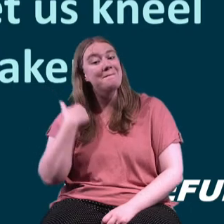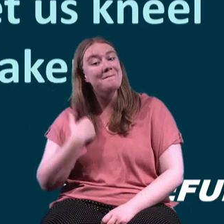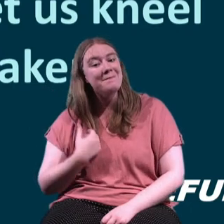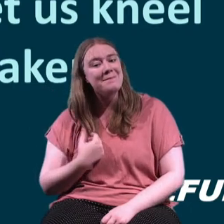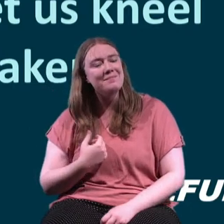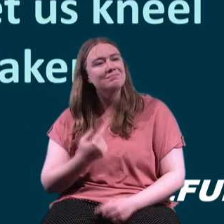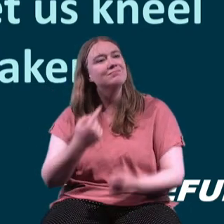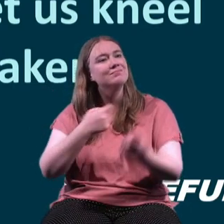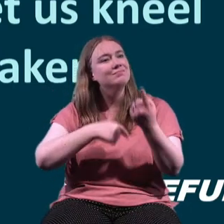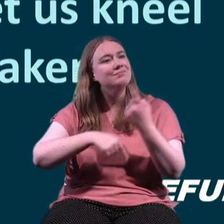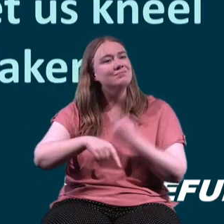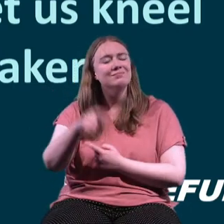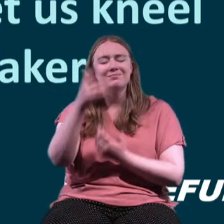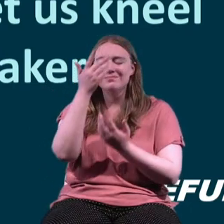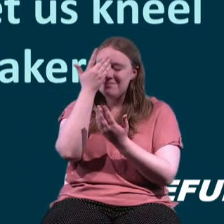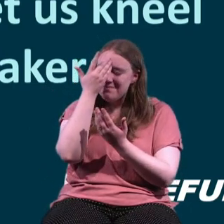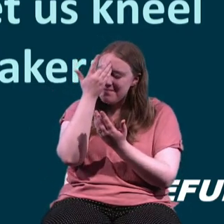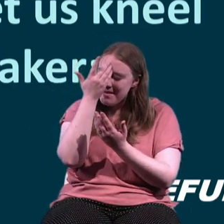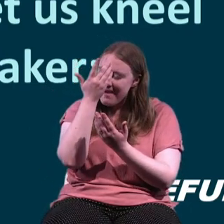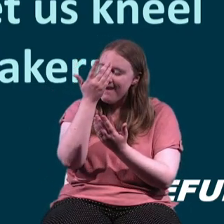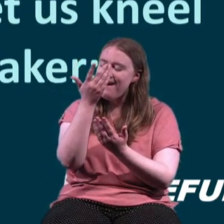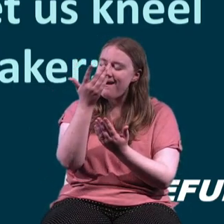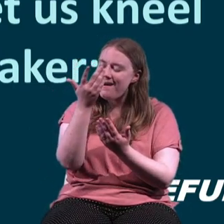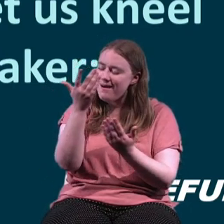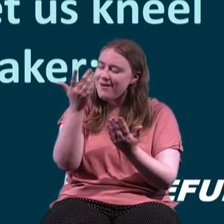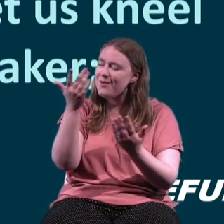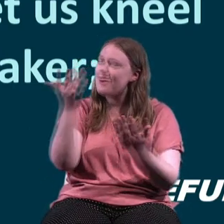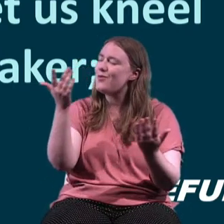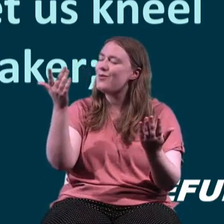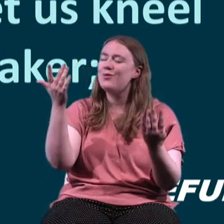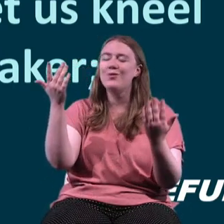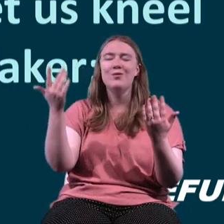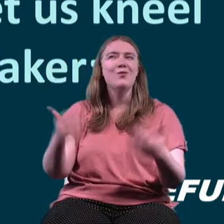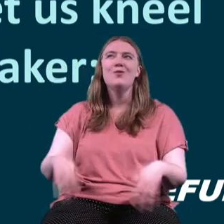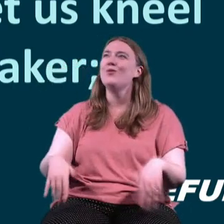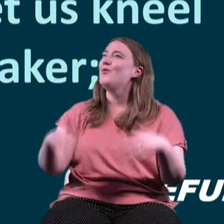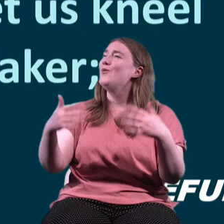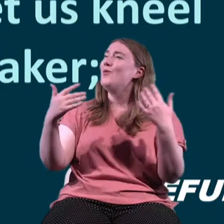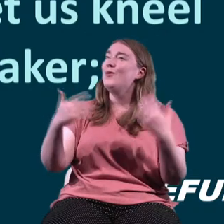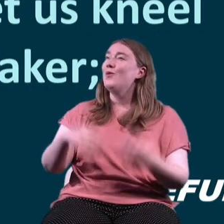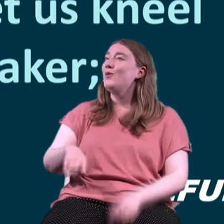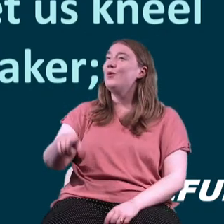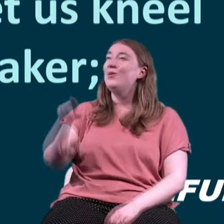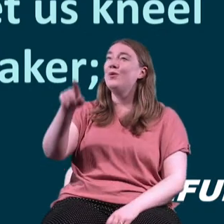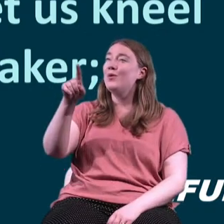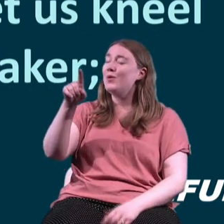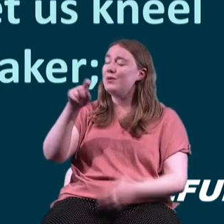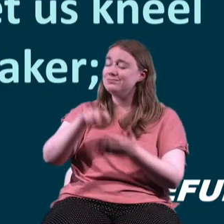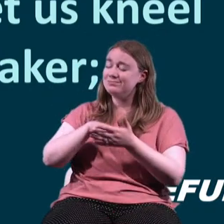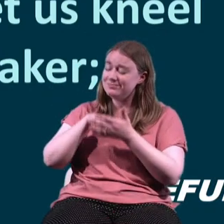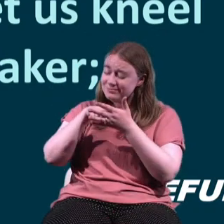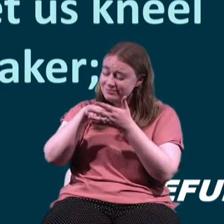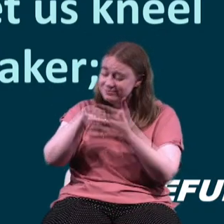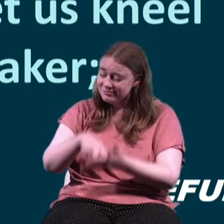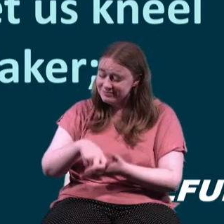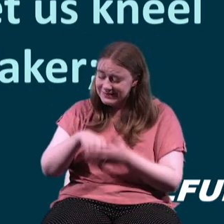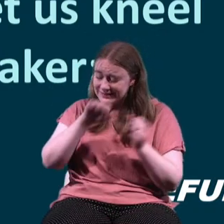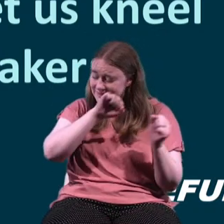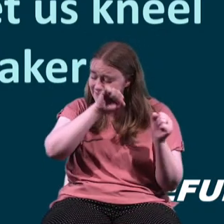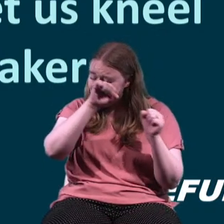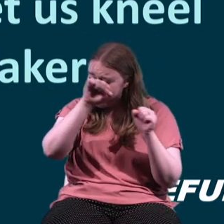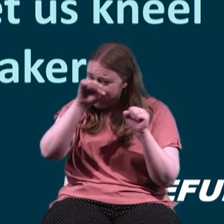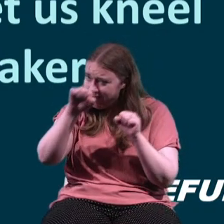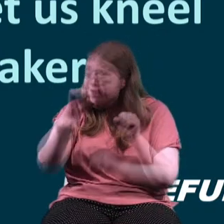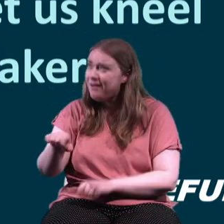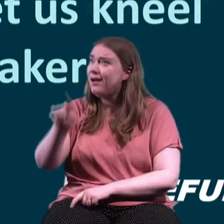let us bow down in worship. Let us kneel before the